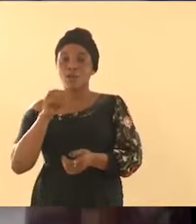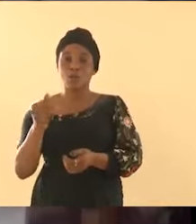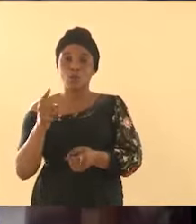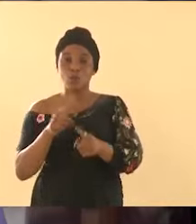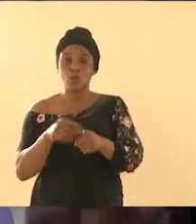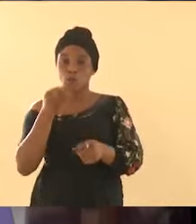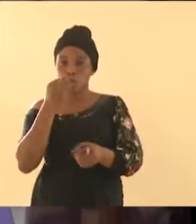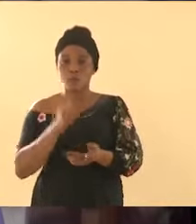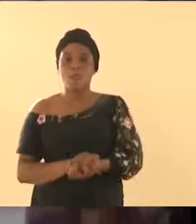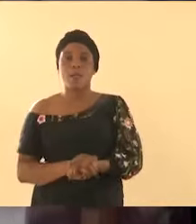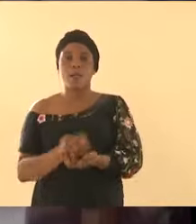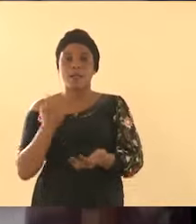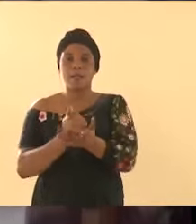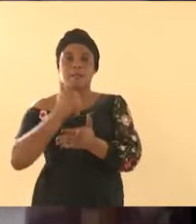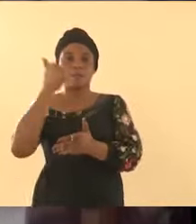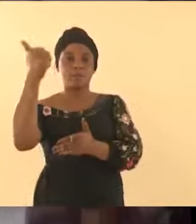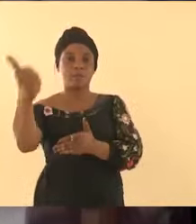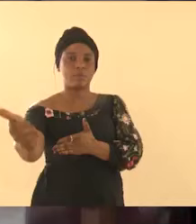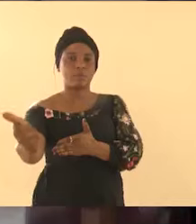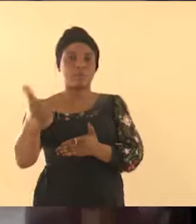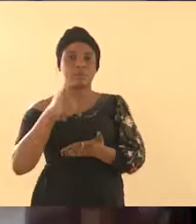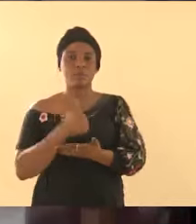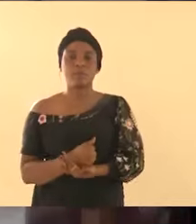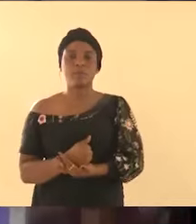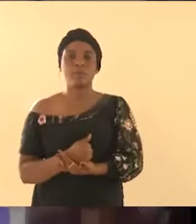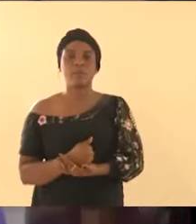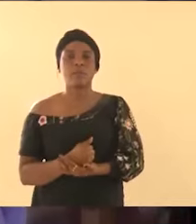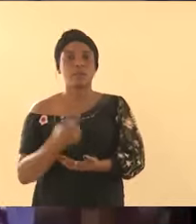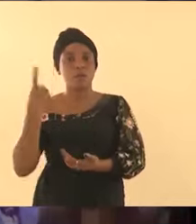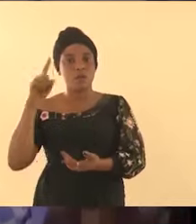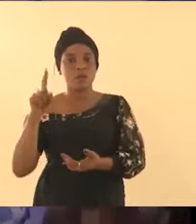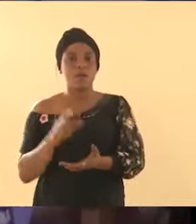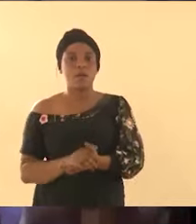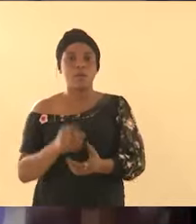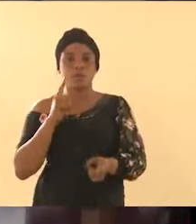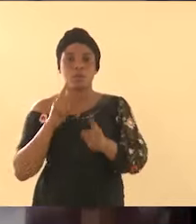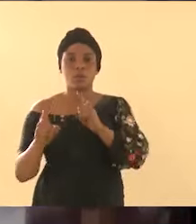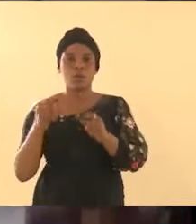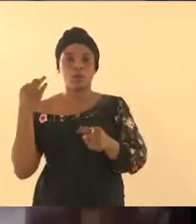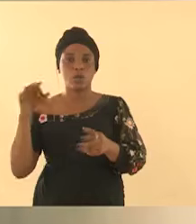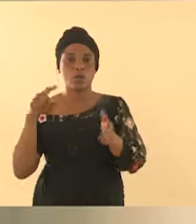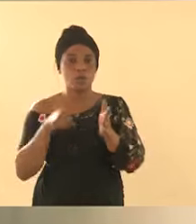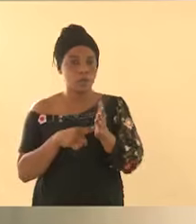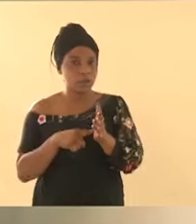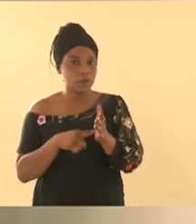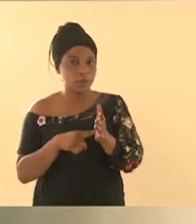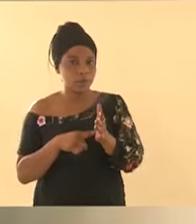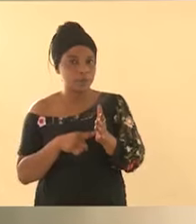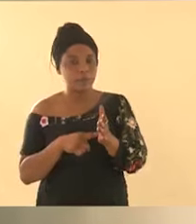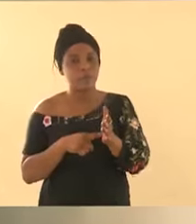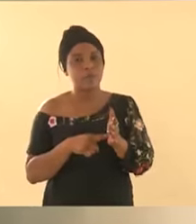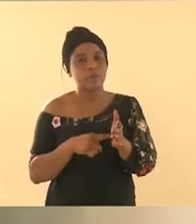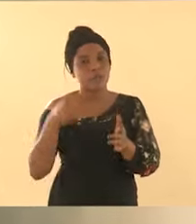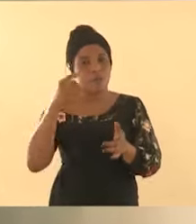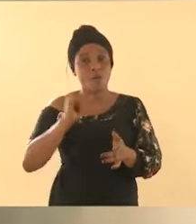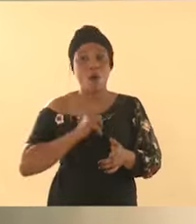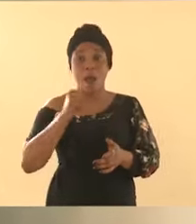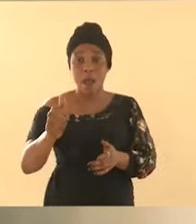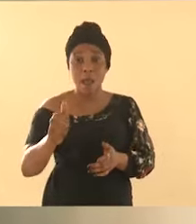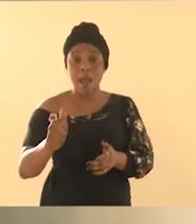we reach a victor's level of cockroaches and lizards. Amen. For I am certain of this. Now, listen